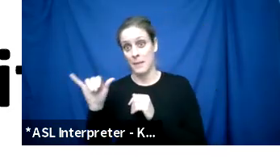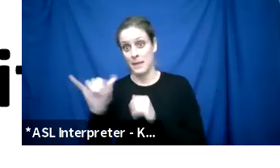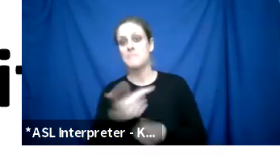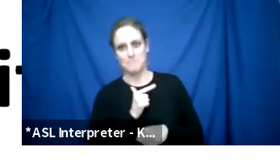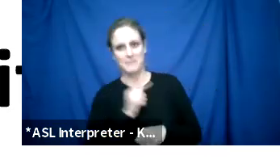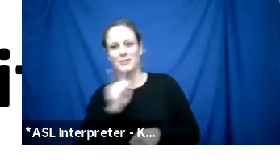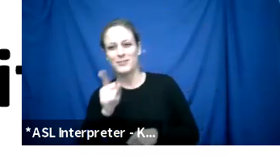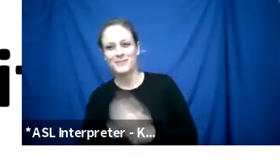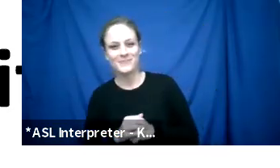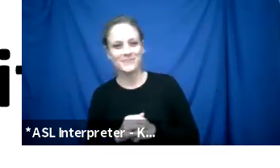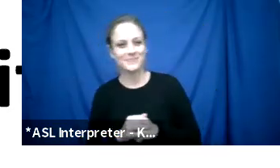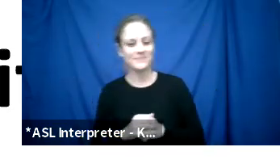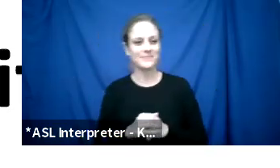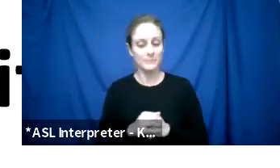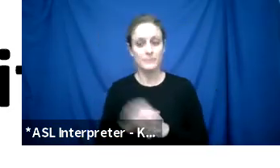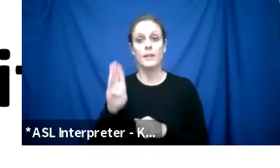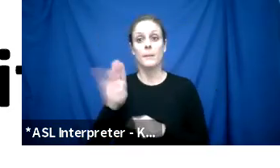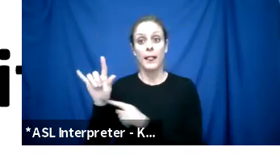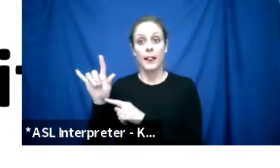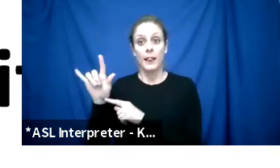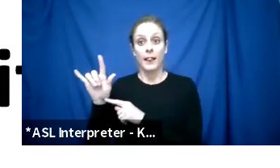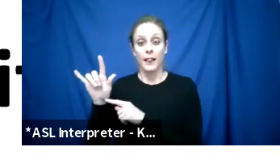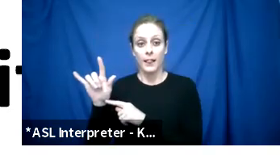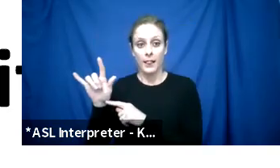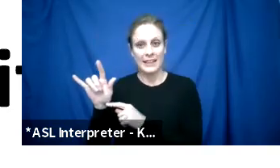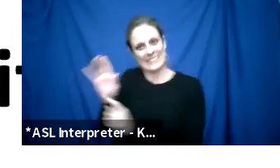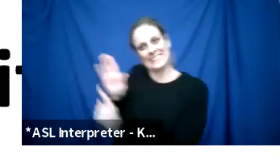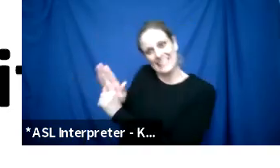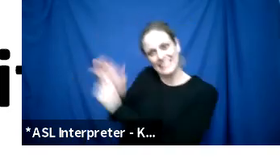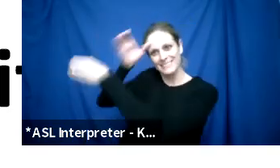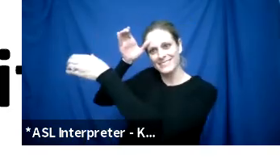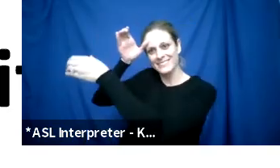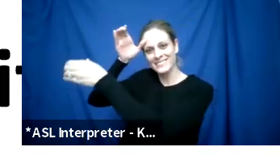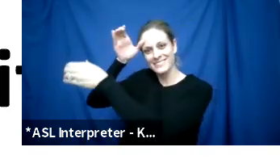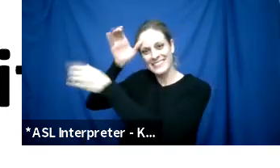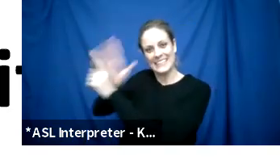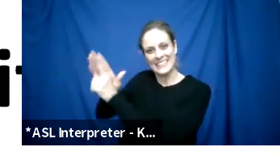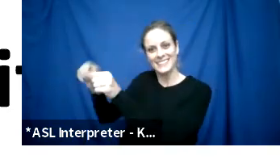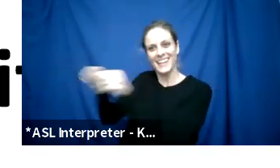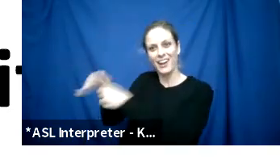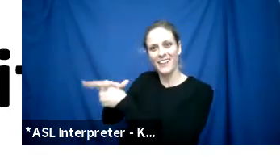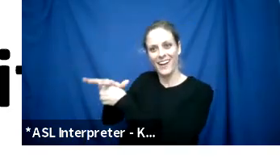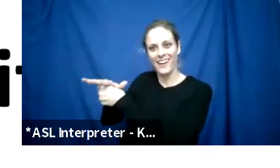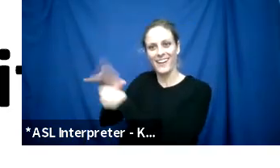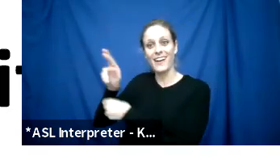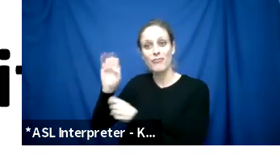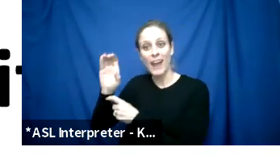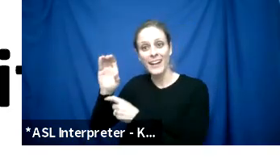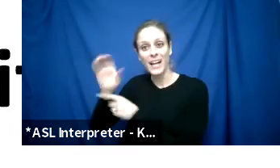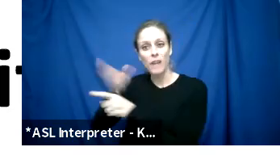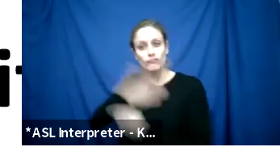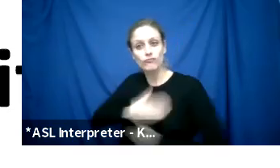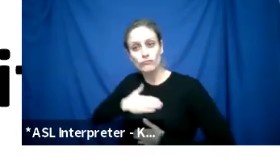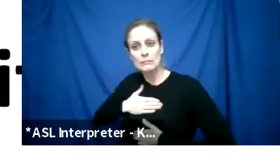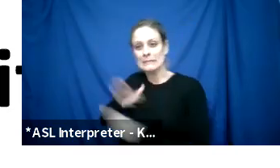Sure. And Bill will definitely need, this is definitely his area. Recreation is definitely his area.